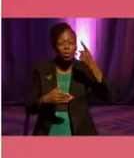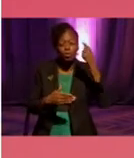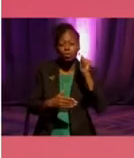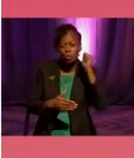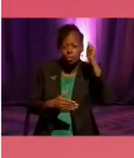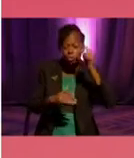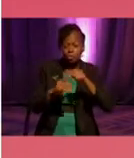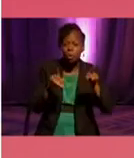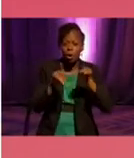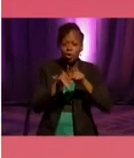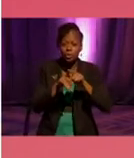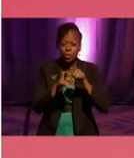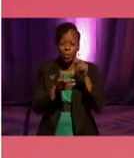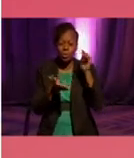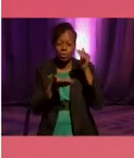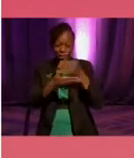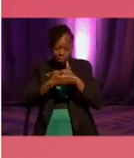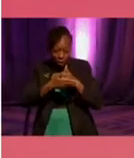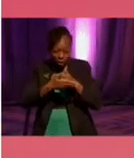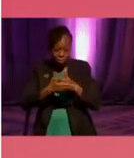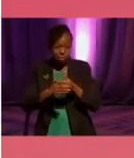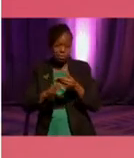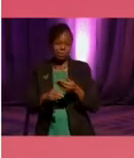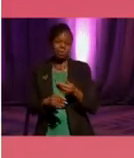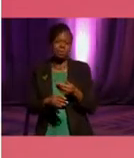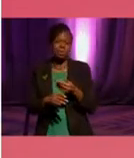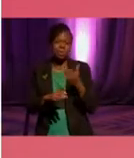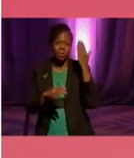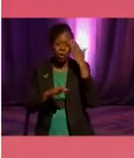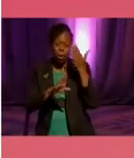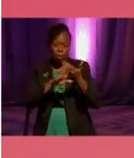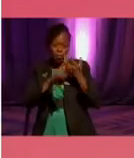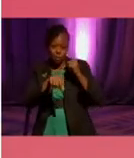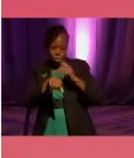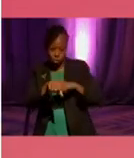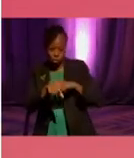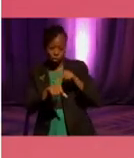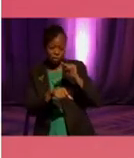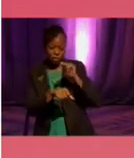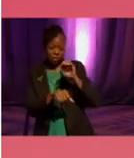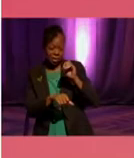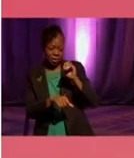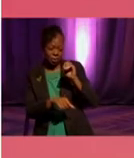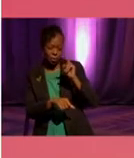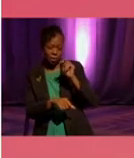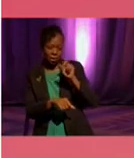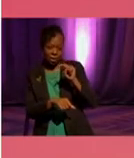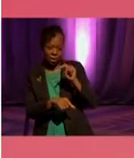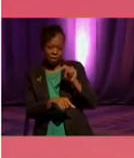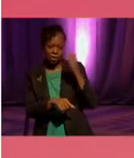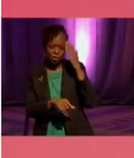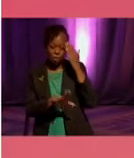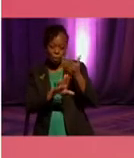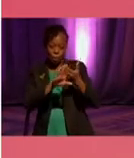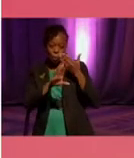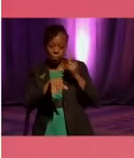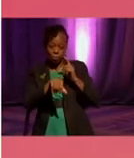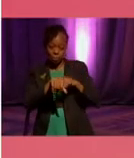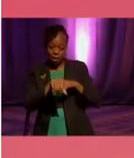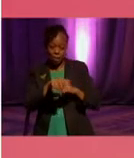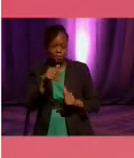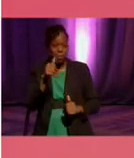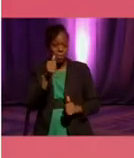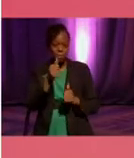as well. As was mentioned, prematurity is the leading cause of mortality and morbidity for